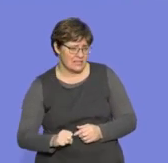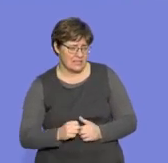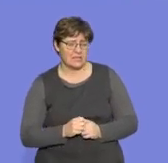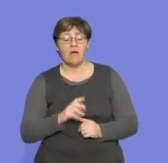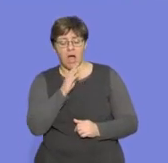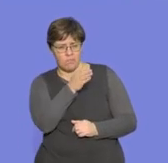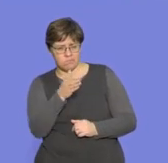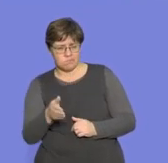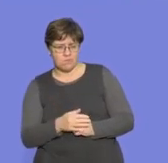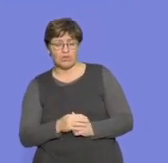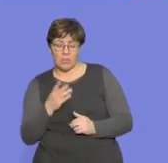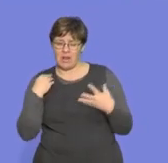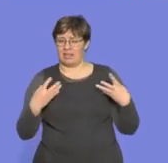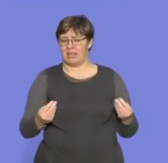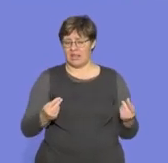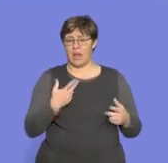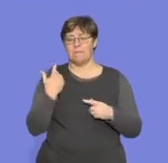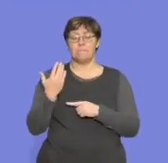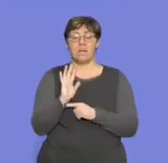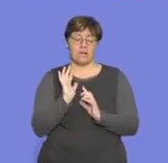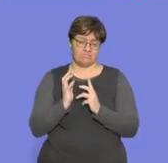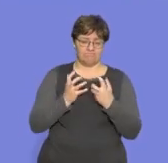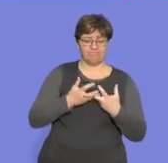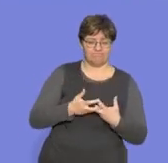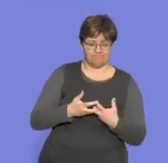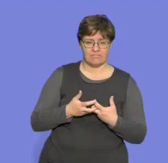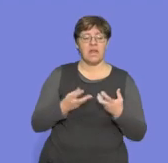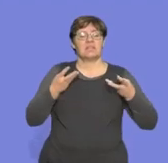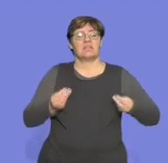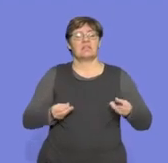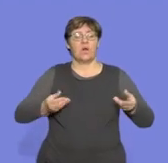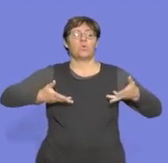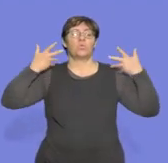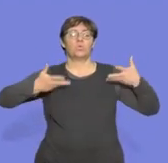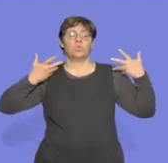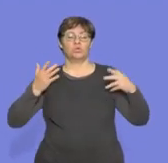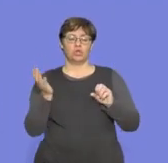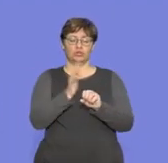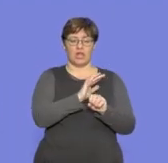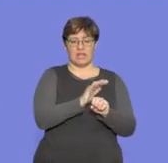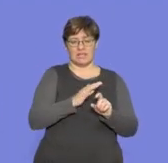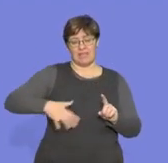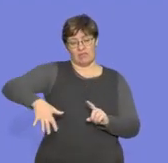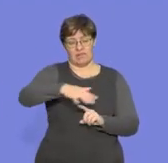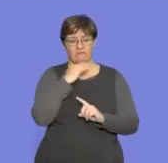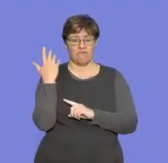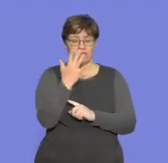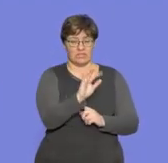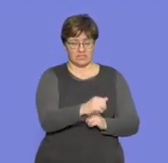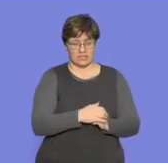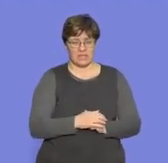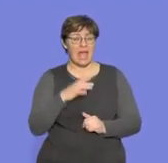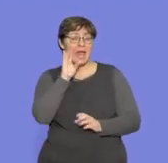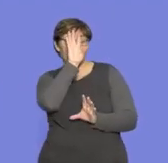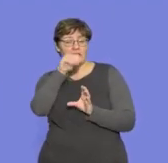have are adapted lots of to being able humidity. to So these live plants in are the cool, adapted to being able to live in the cool, shady Animals that areas are found in of these these are the forests. blue duikers. Animals that are your found